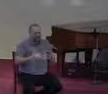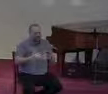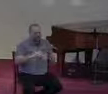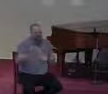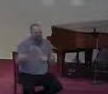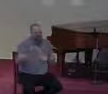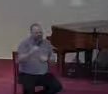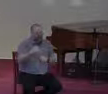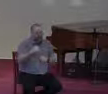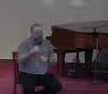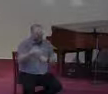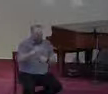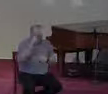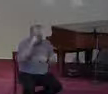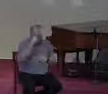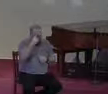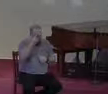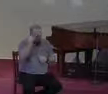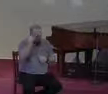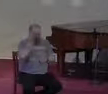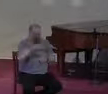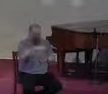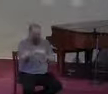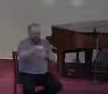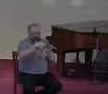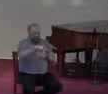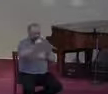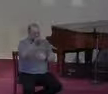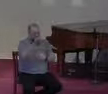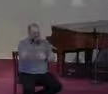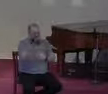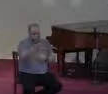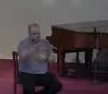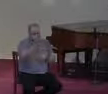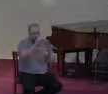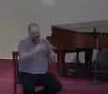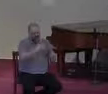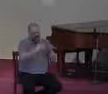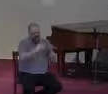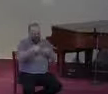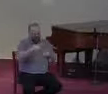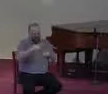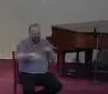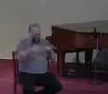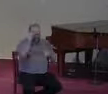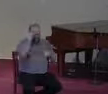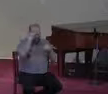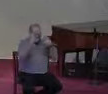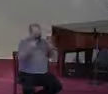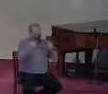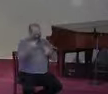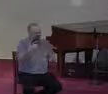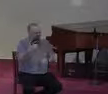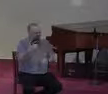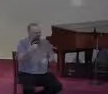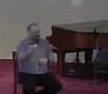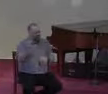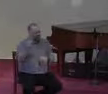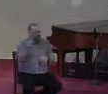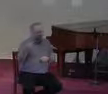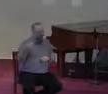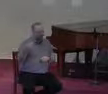like me, you think, if I was standing there at the cross of Jesus, I just can't imagine that he would have turned to me